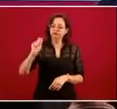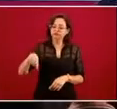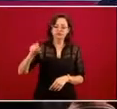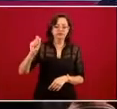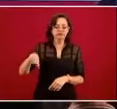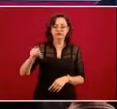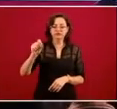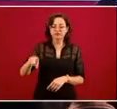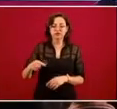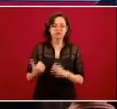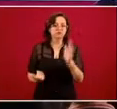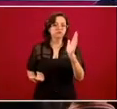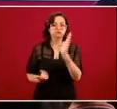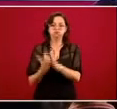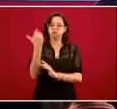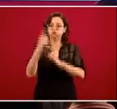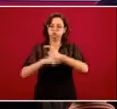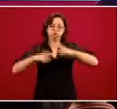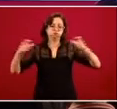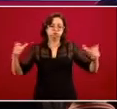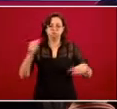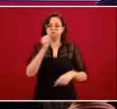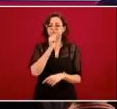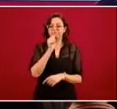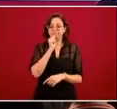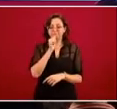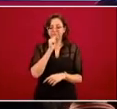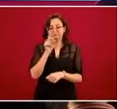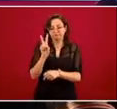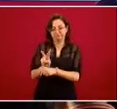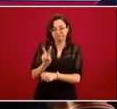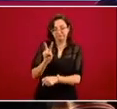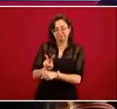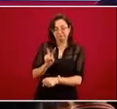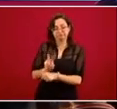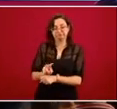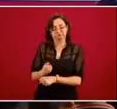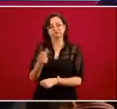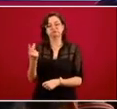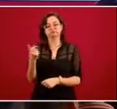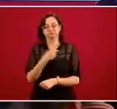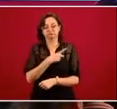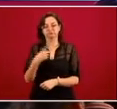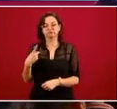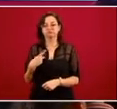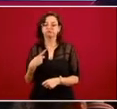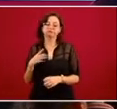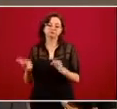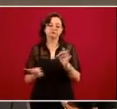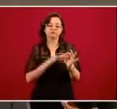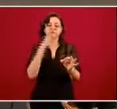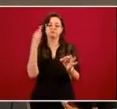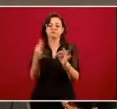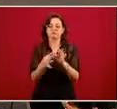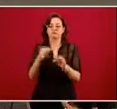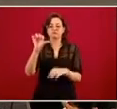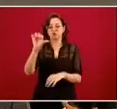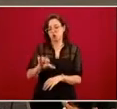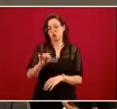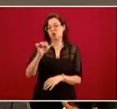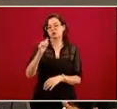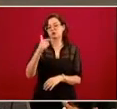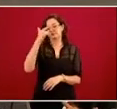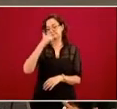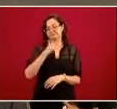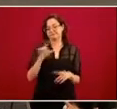been observing regarding newly confirmed cases every day started to flatten, started to stabilize a little bit, and